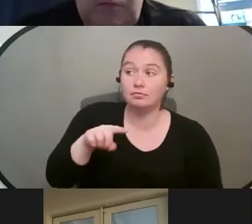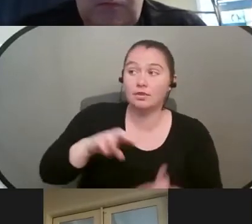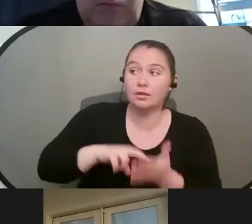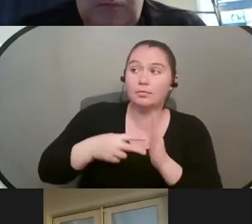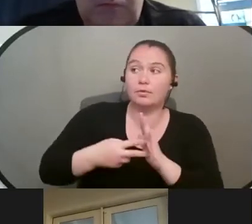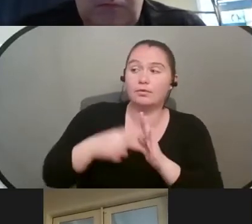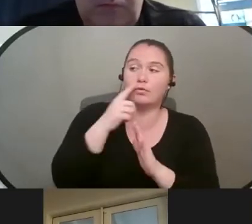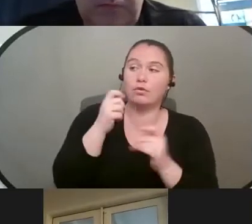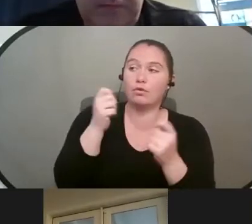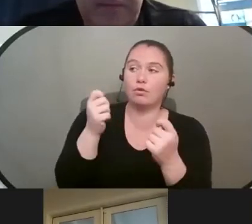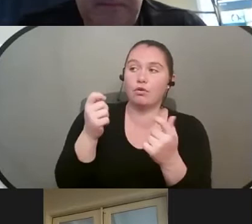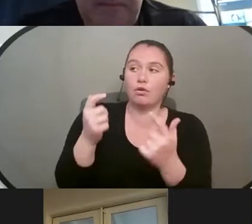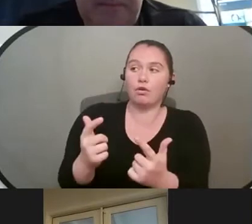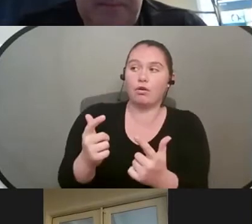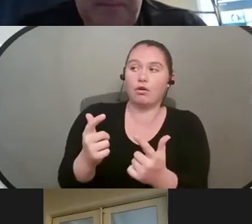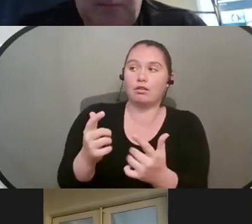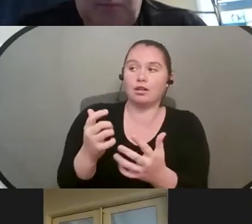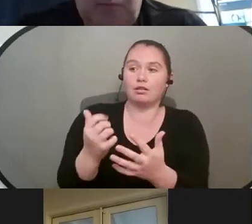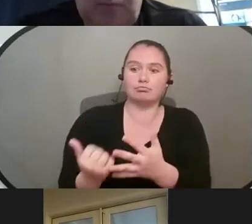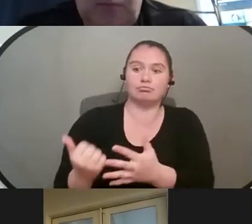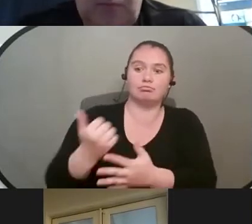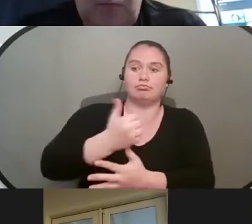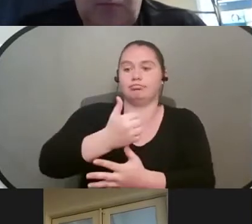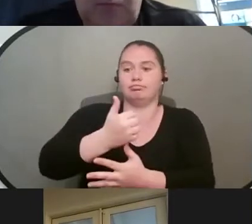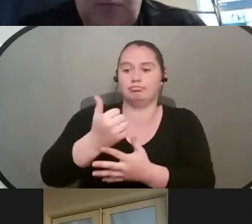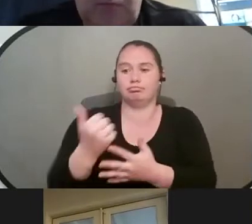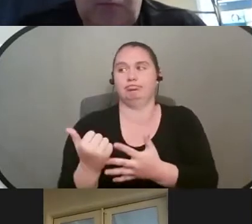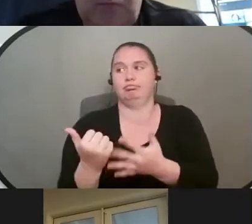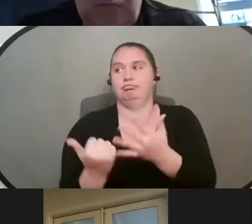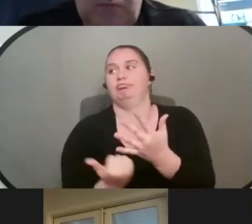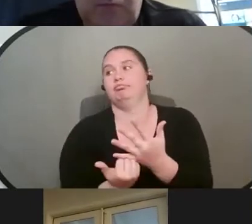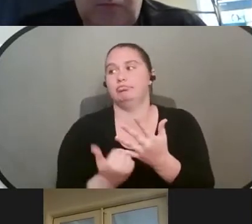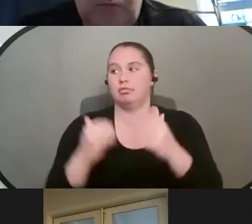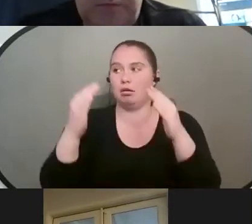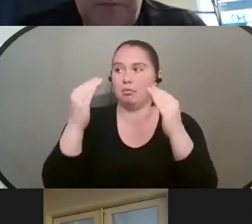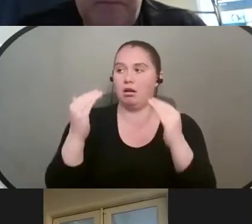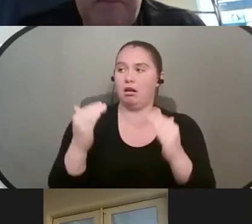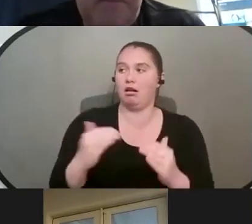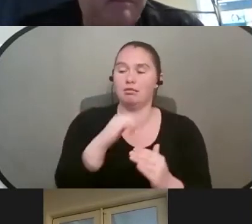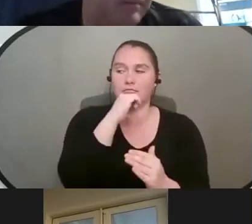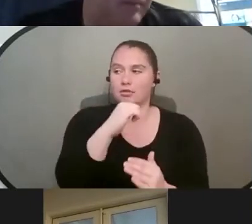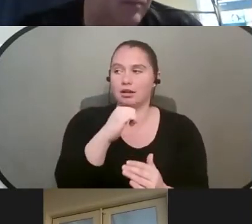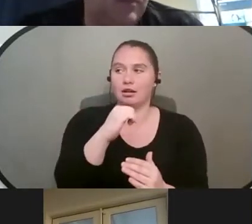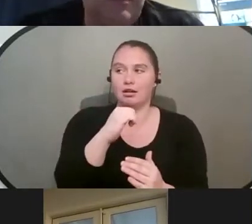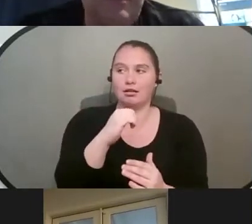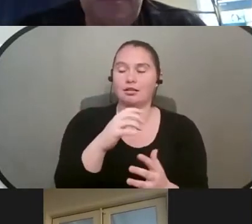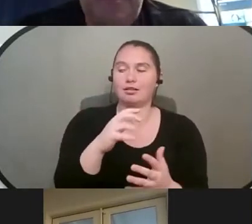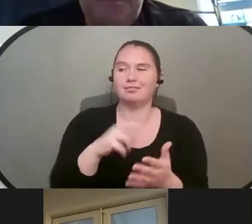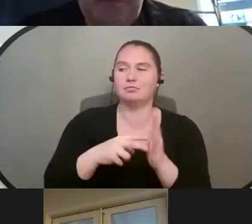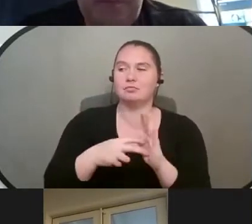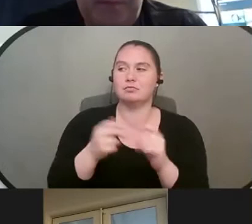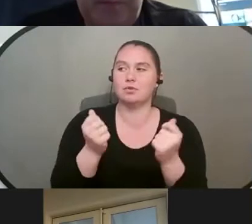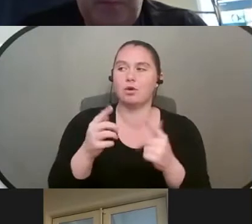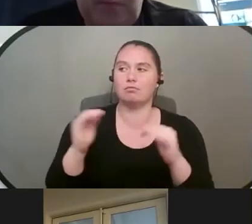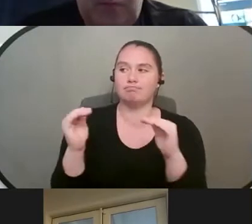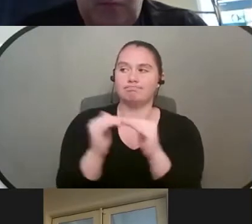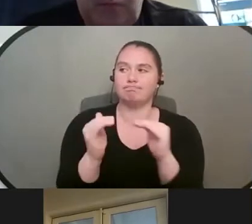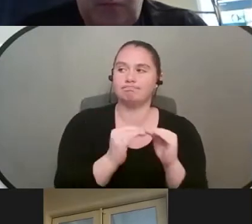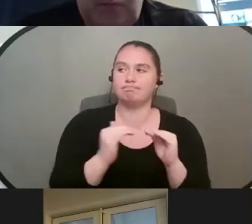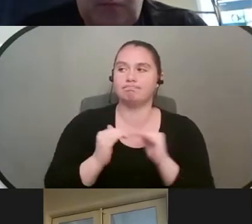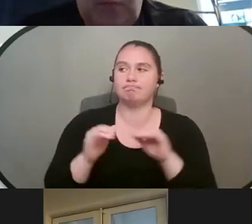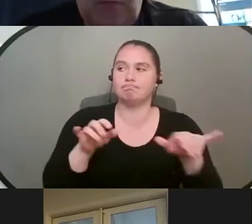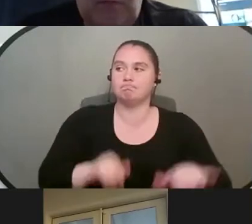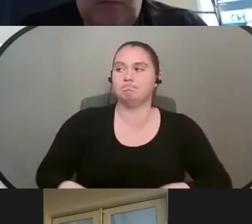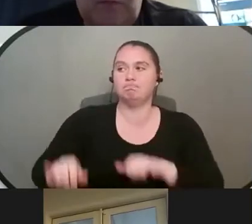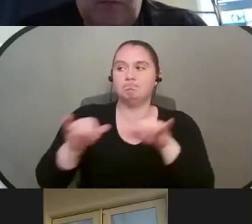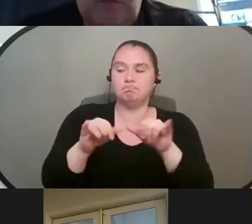say, priority number one, priority number two, priority number three. I would say that they're all equal. And ultimately, as you move forward, you would have